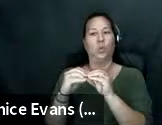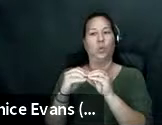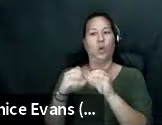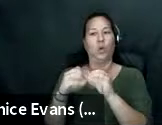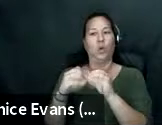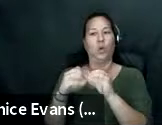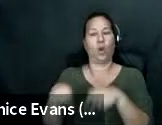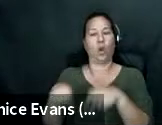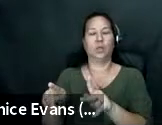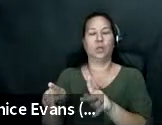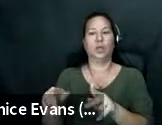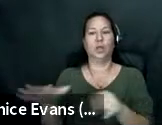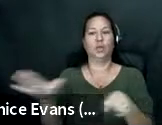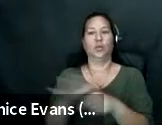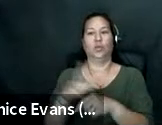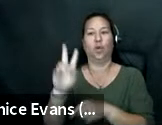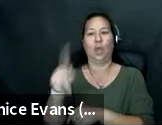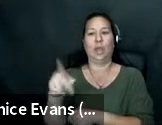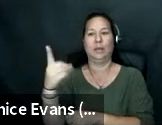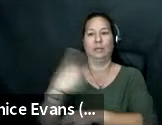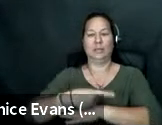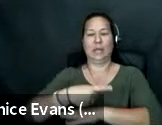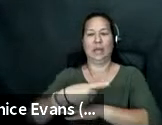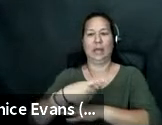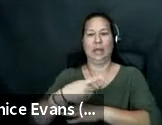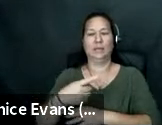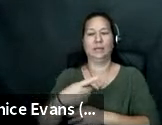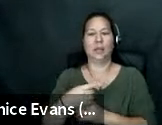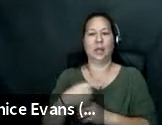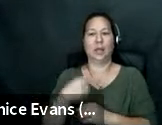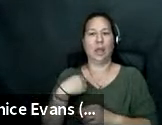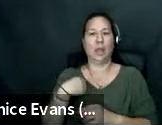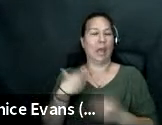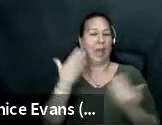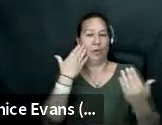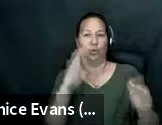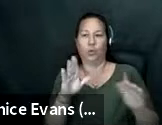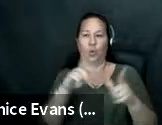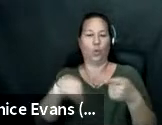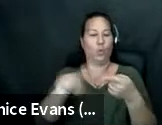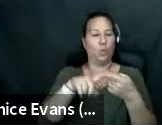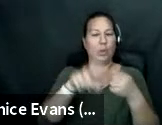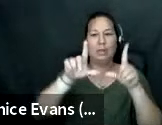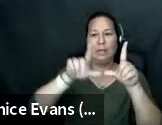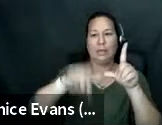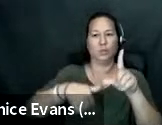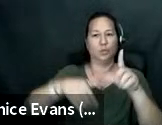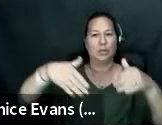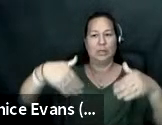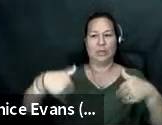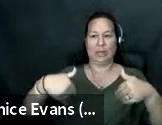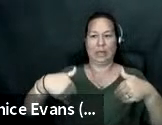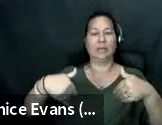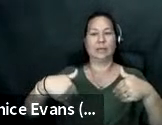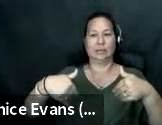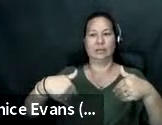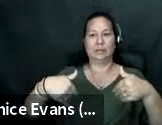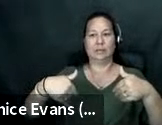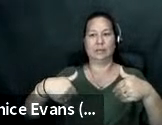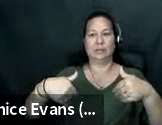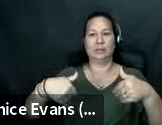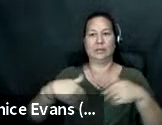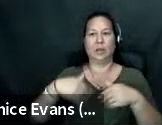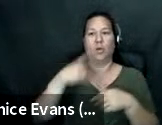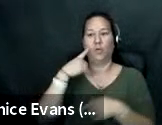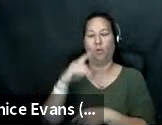updated standard. So really unsure about when the expiration date will be for the COVID-19 prevention ETS.